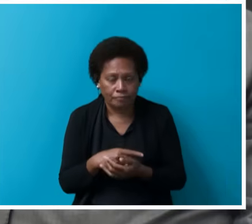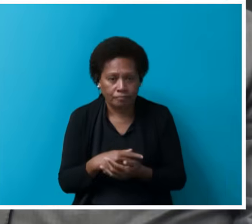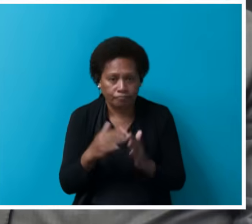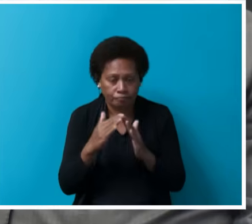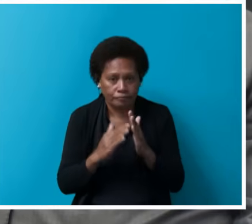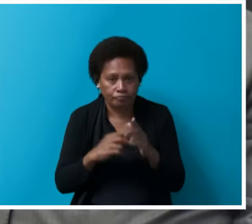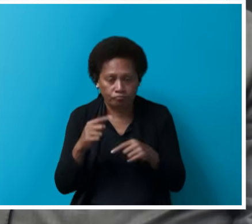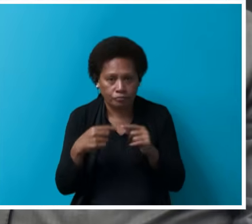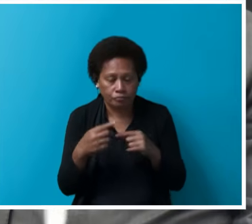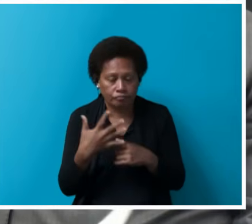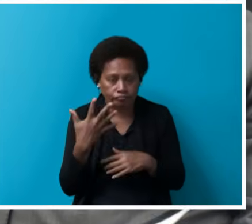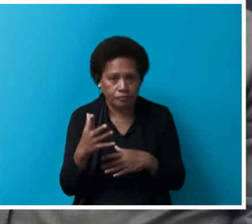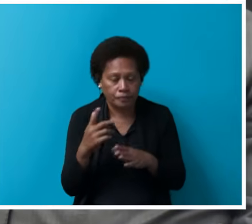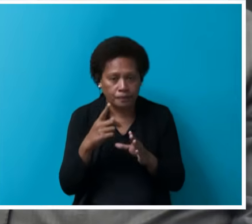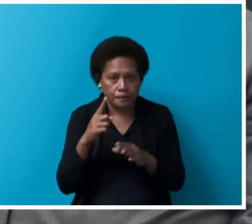5,000